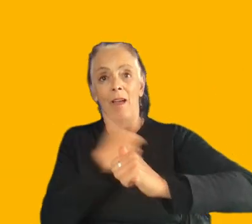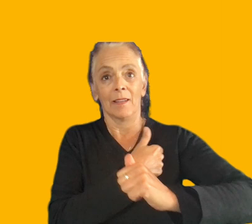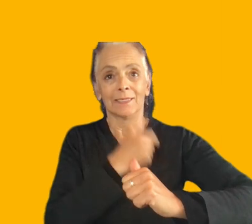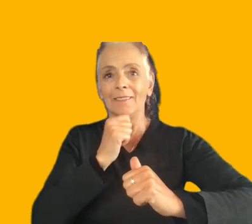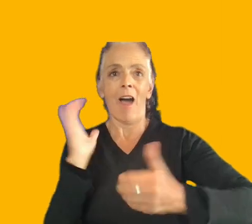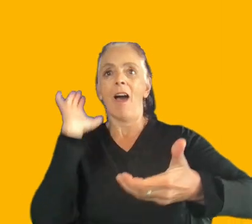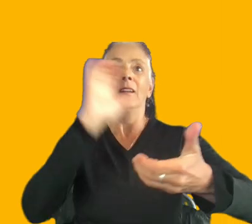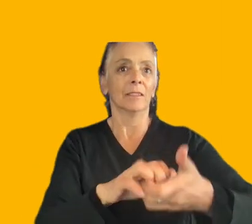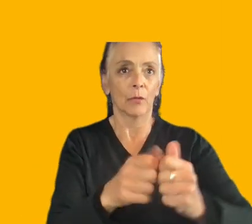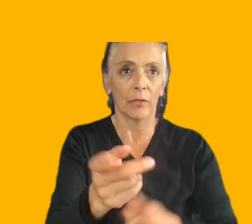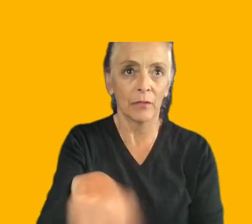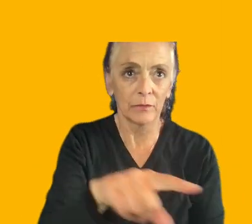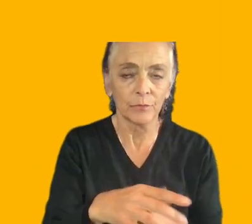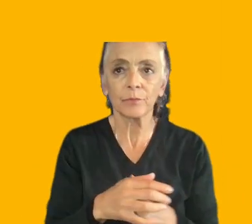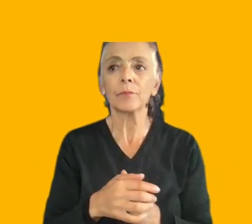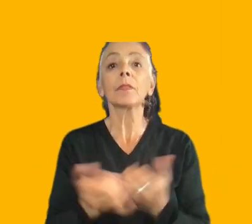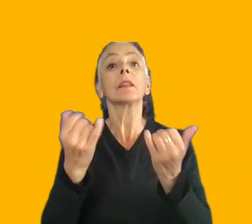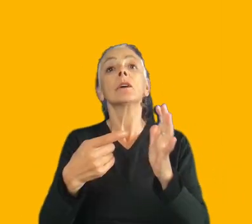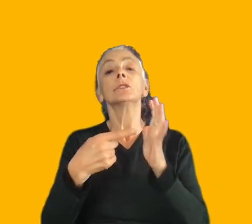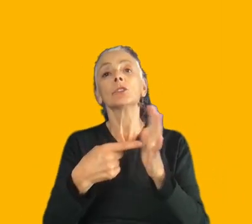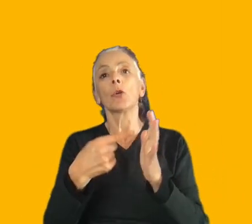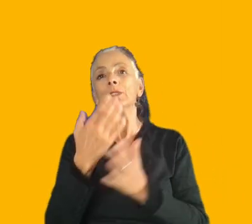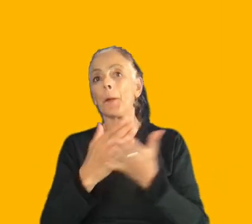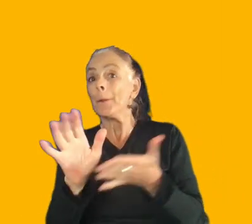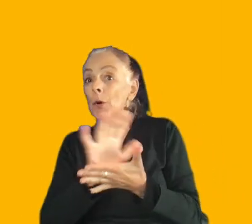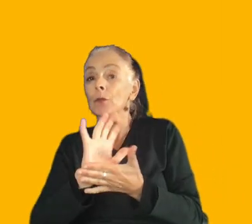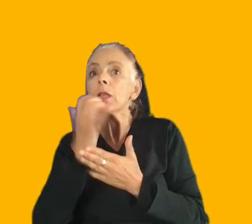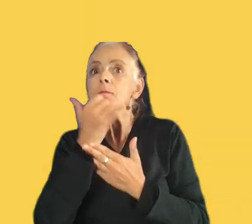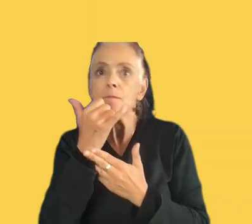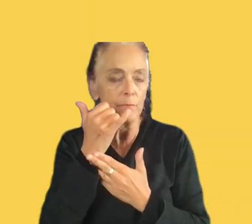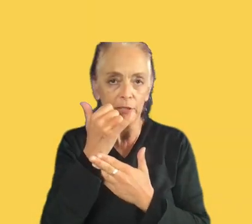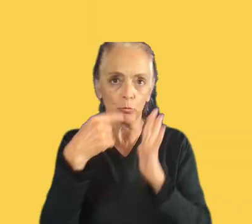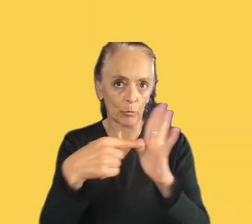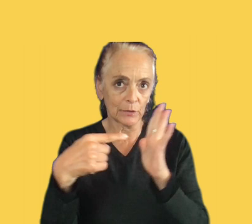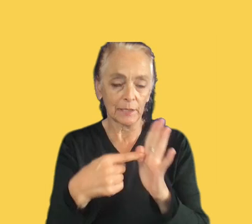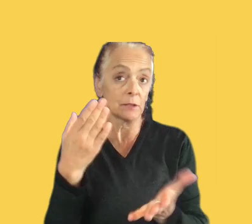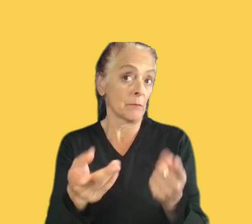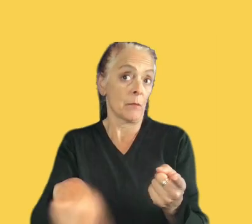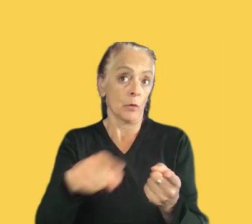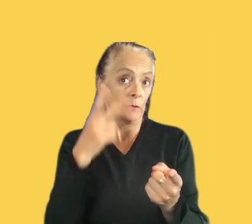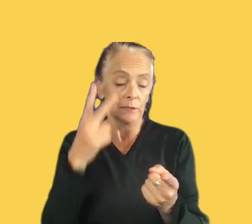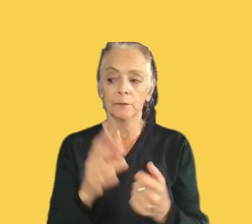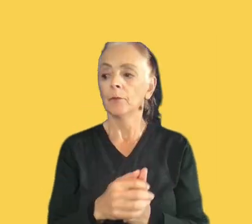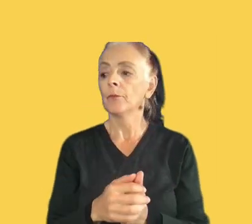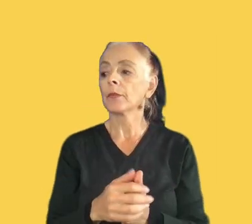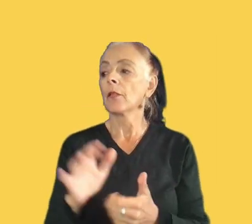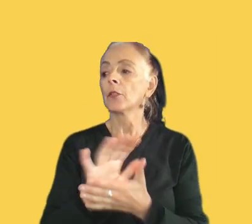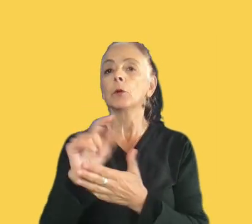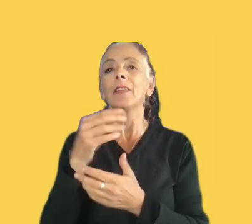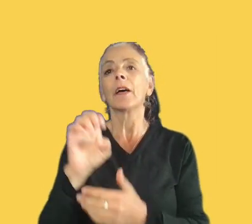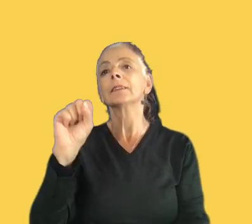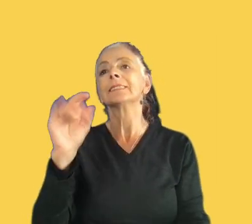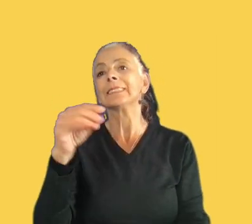Now I'm going to give you some examples of misrepresentation from movies that you might have seen. The movie The Siege is